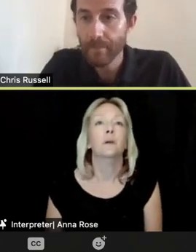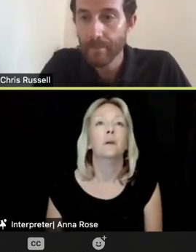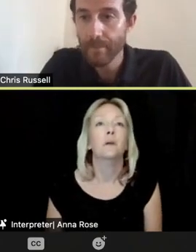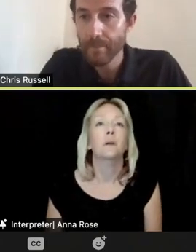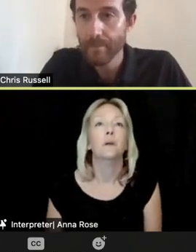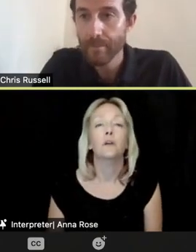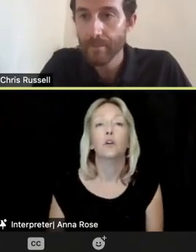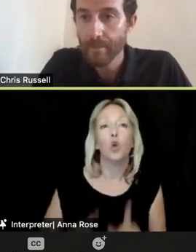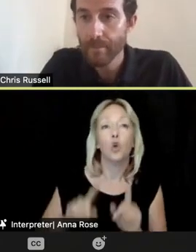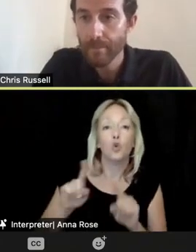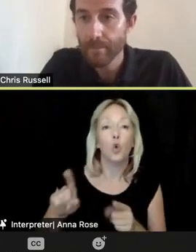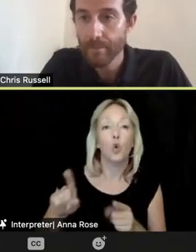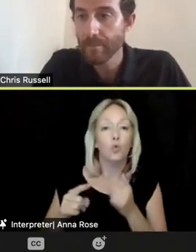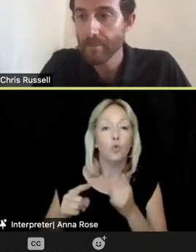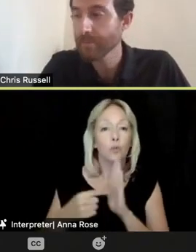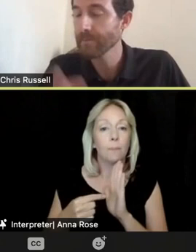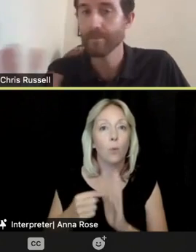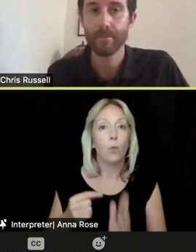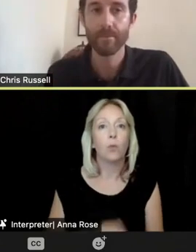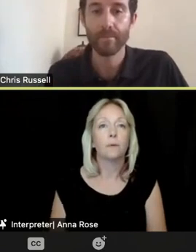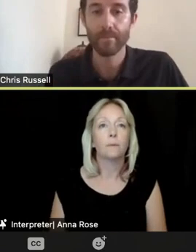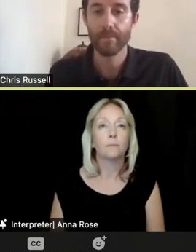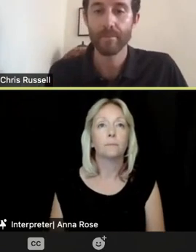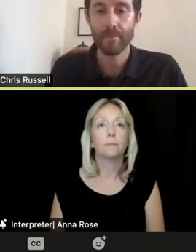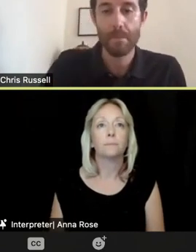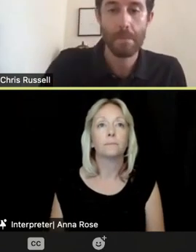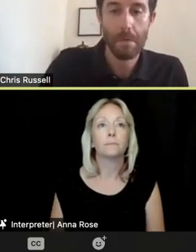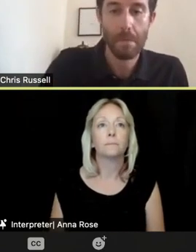Go to your schedule.